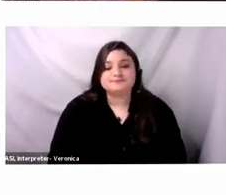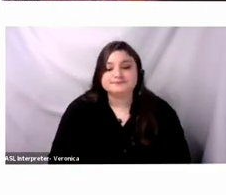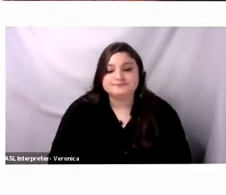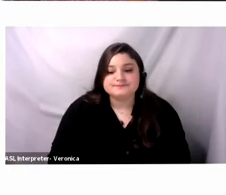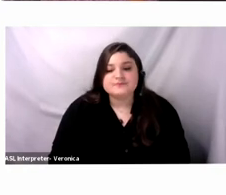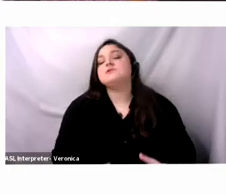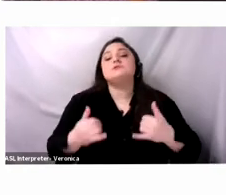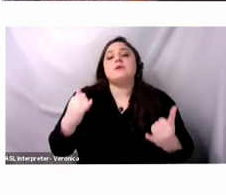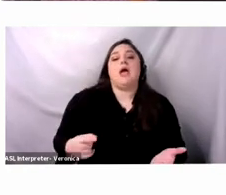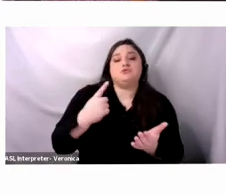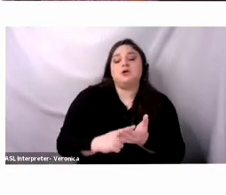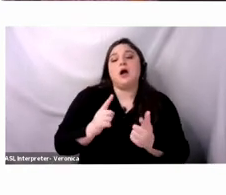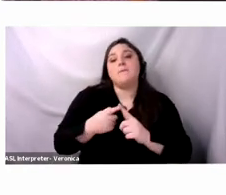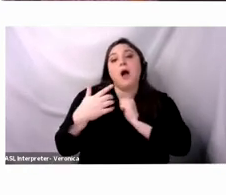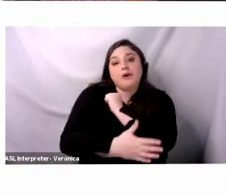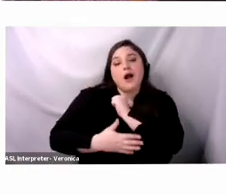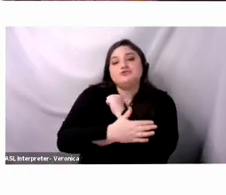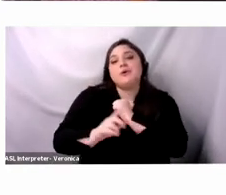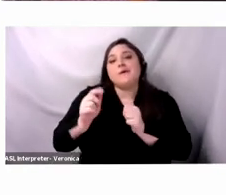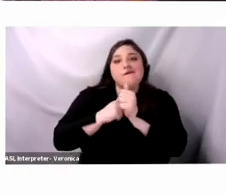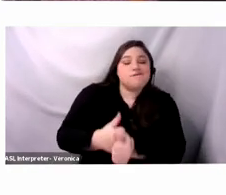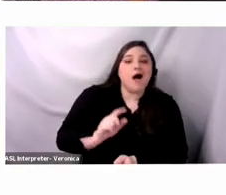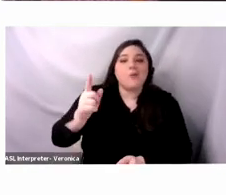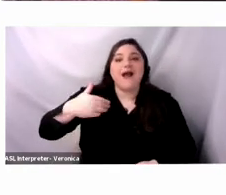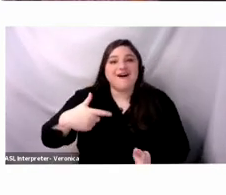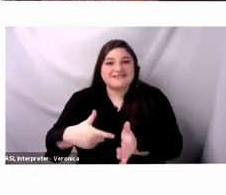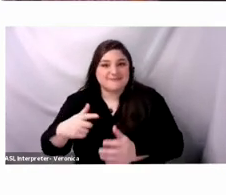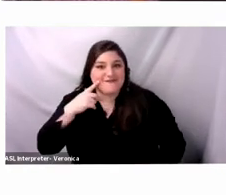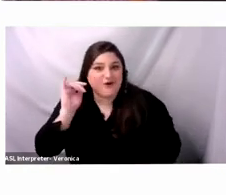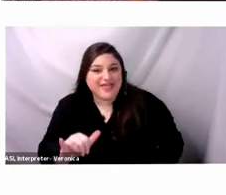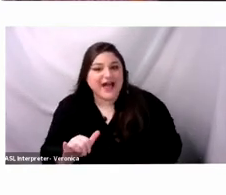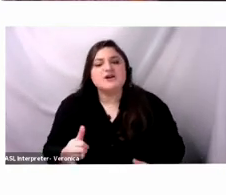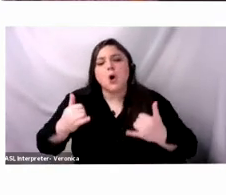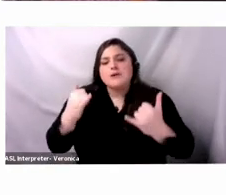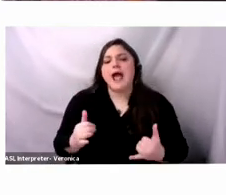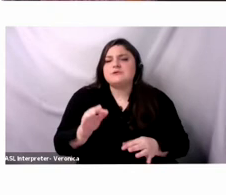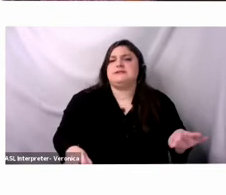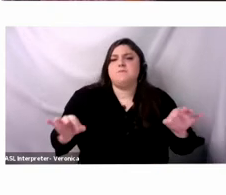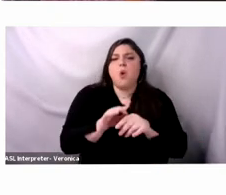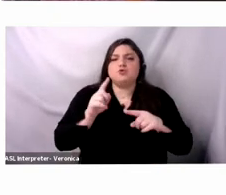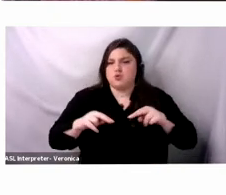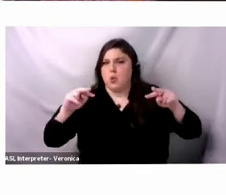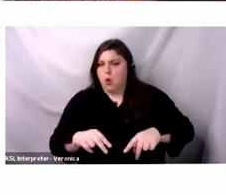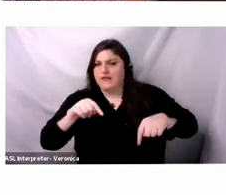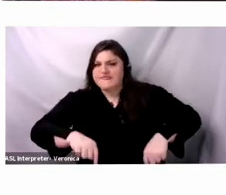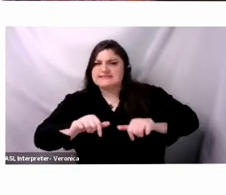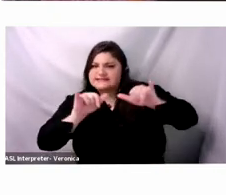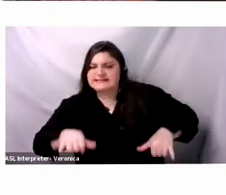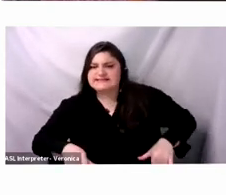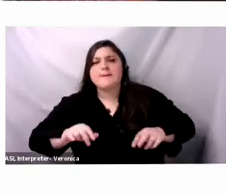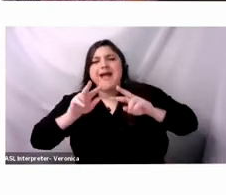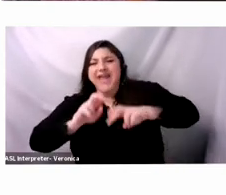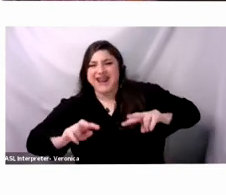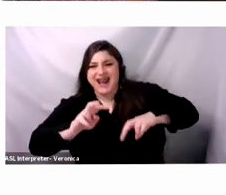for it. Considering this history that I've just laid out, who demands what of whom? Colonialism demands